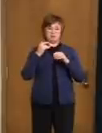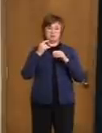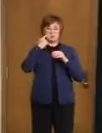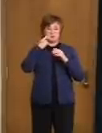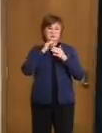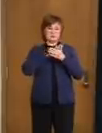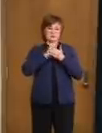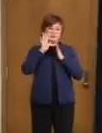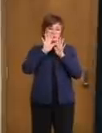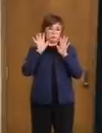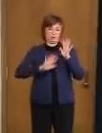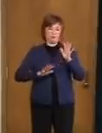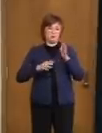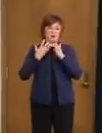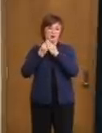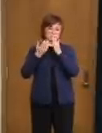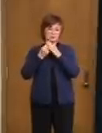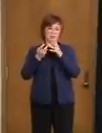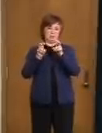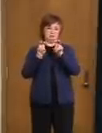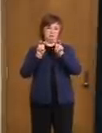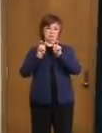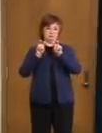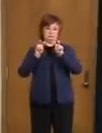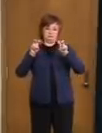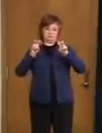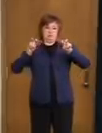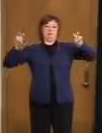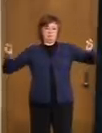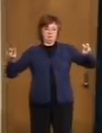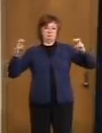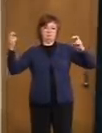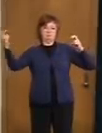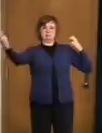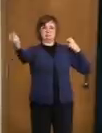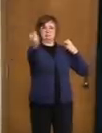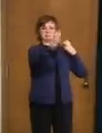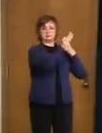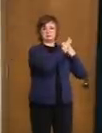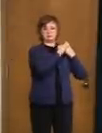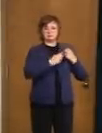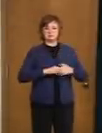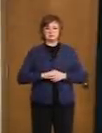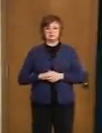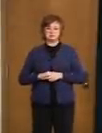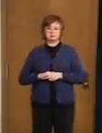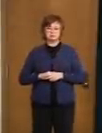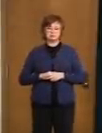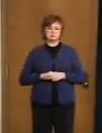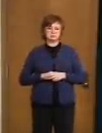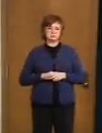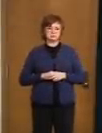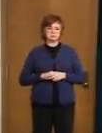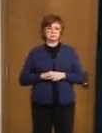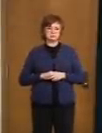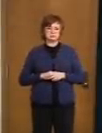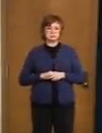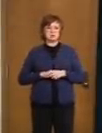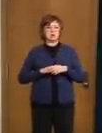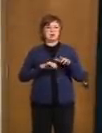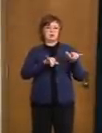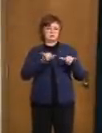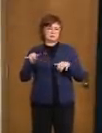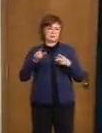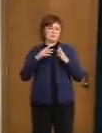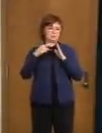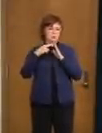indoor public spaces allow for physical distancing, in a safe manner. A lot of our retail locations with the